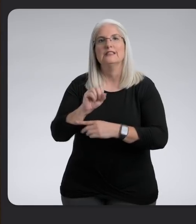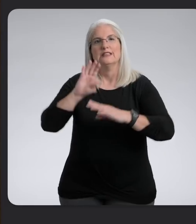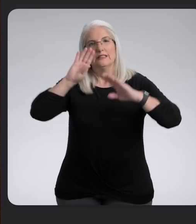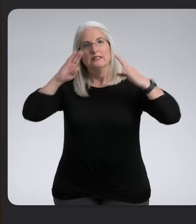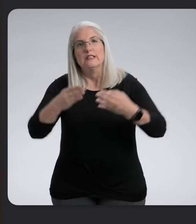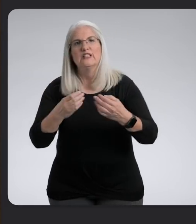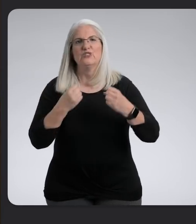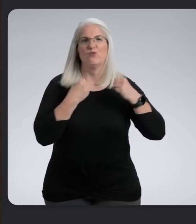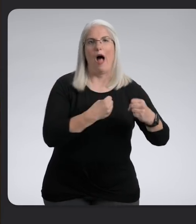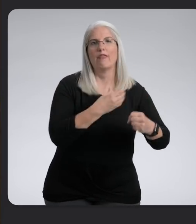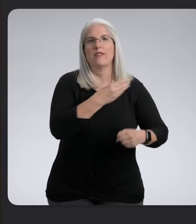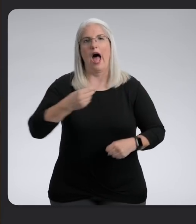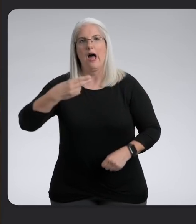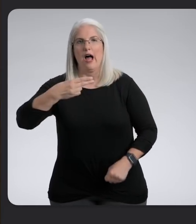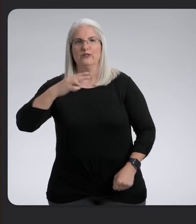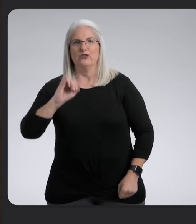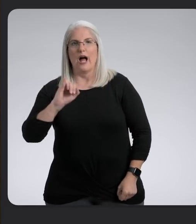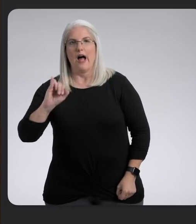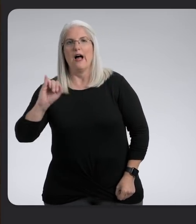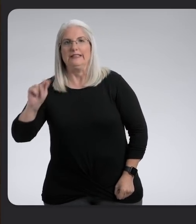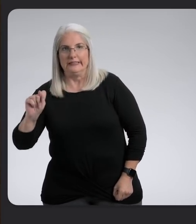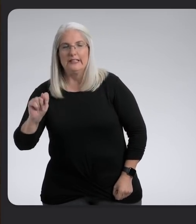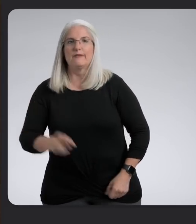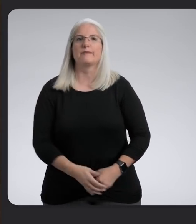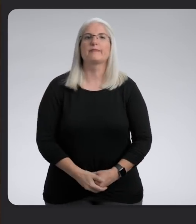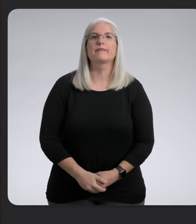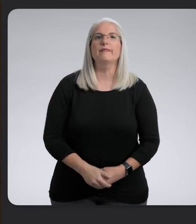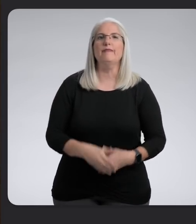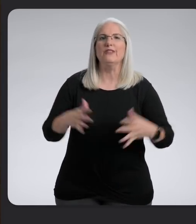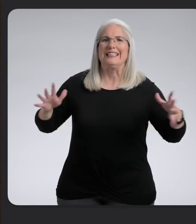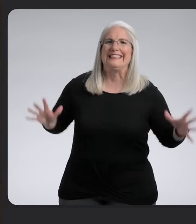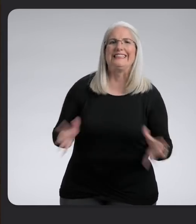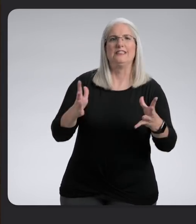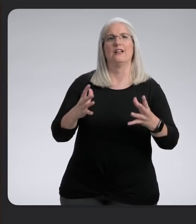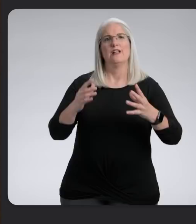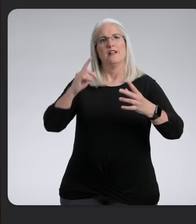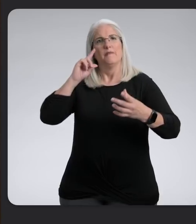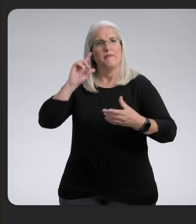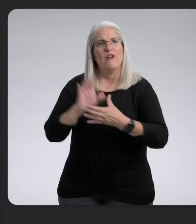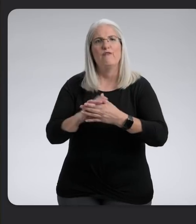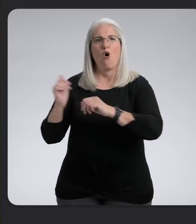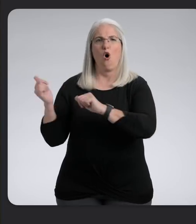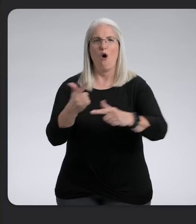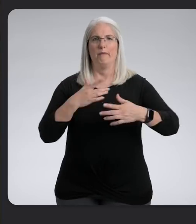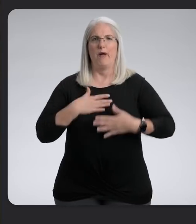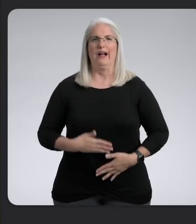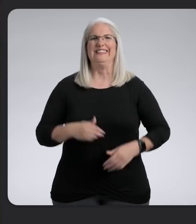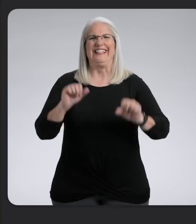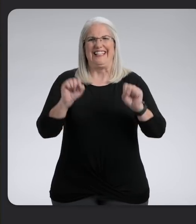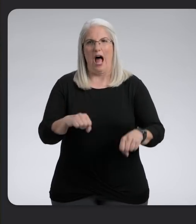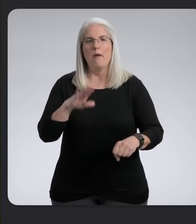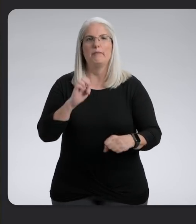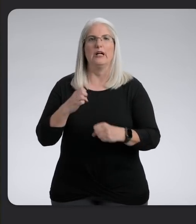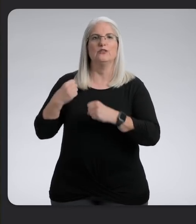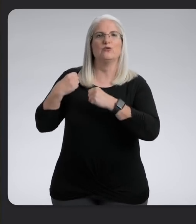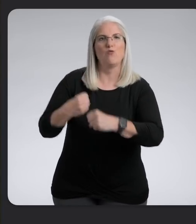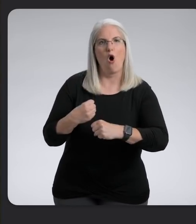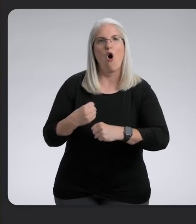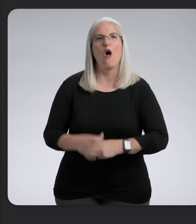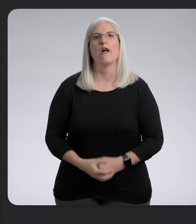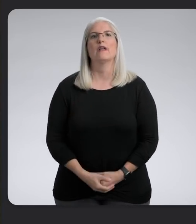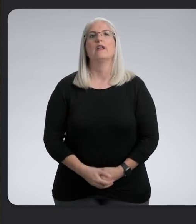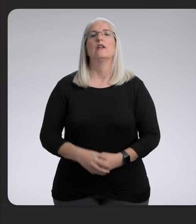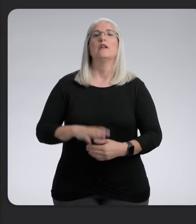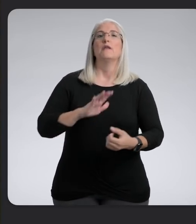interval training, she's bringing the fire and her belief that all bodies are made to be strong. Because music is so key to the Fitness